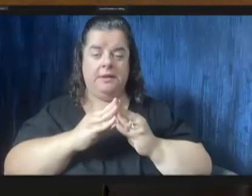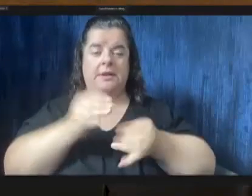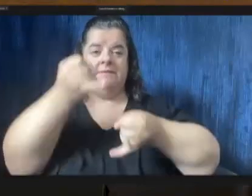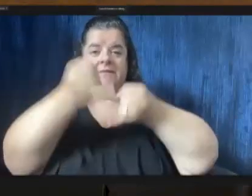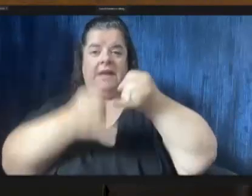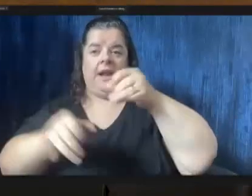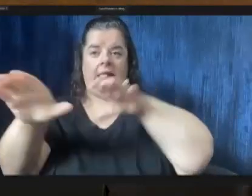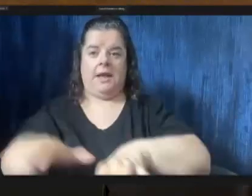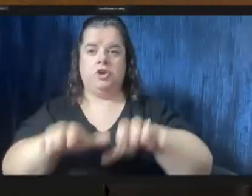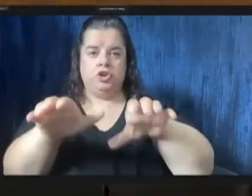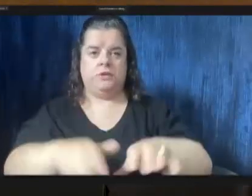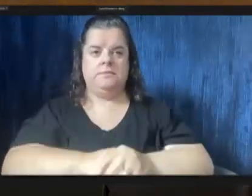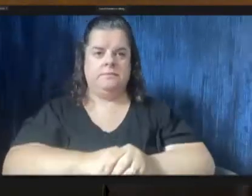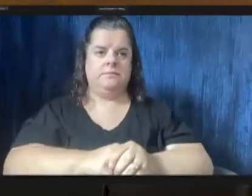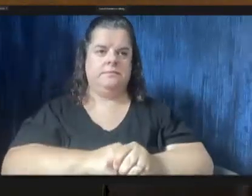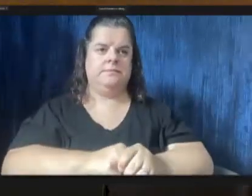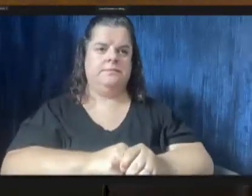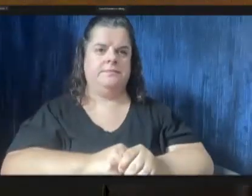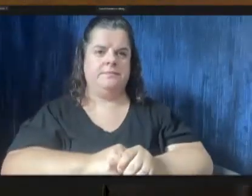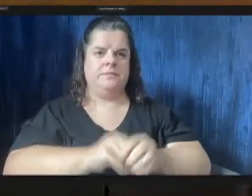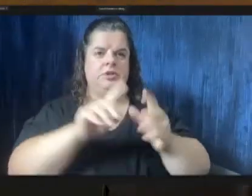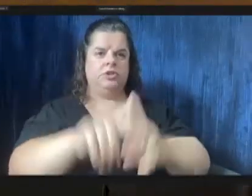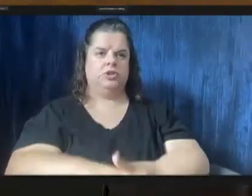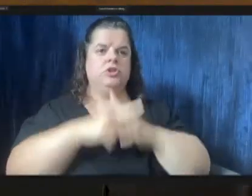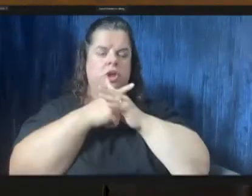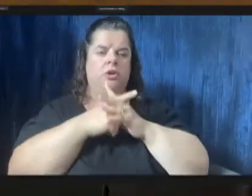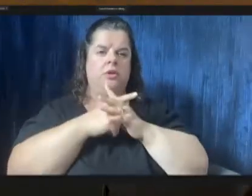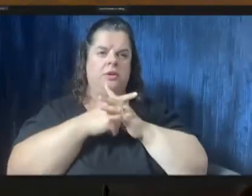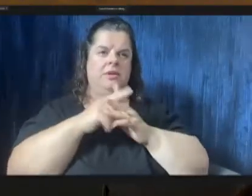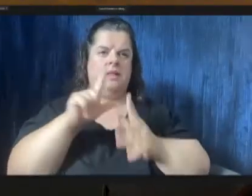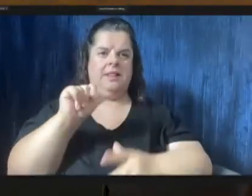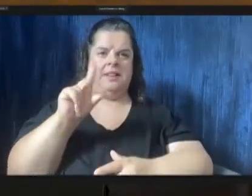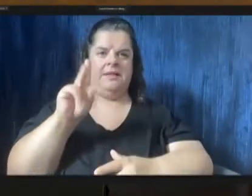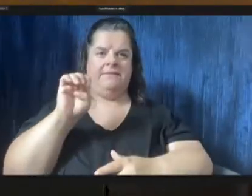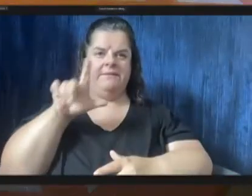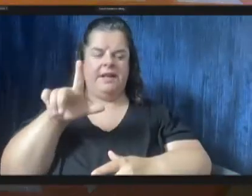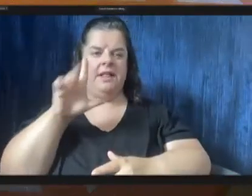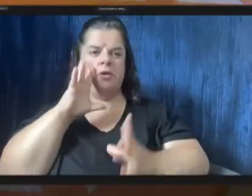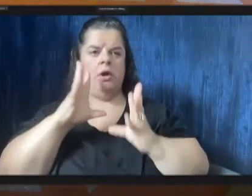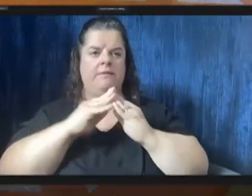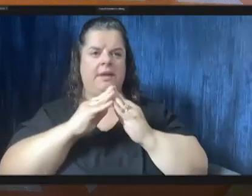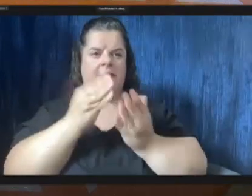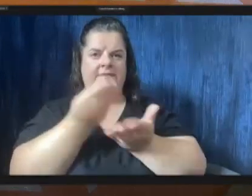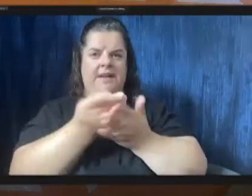action, starting with Councilman R. Daniel Lavelle, Committee on Finance and Law.